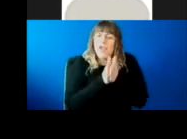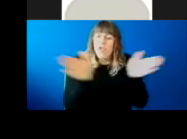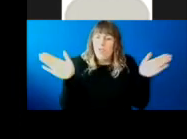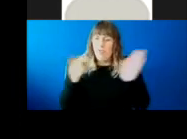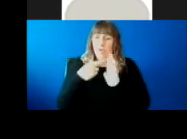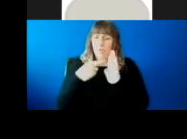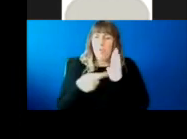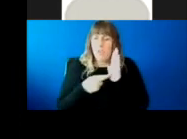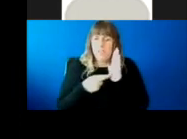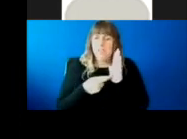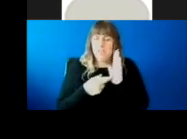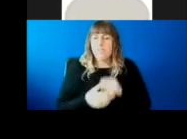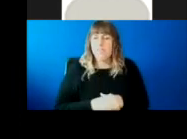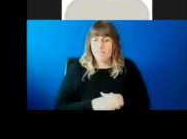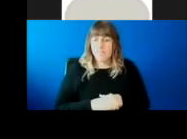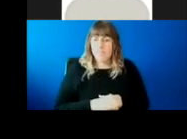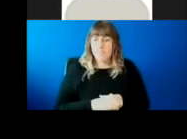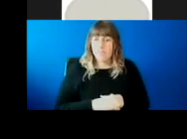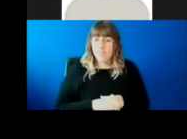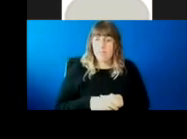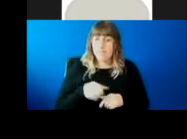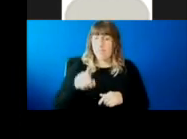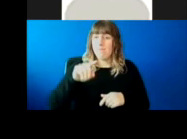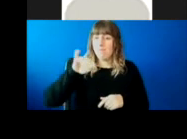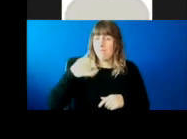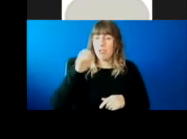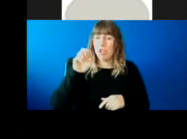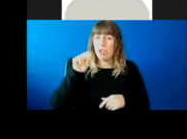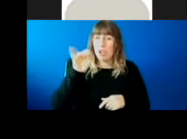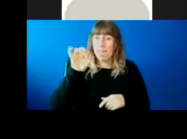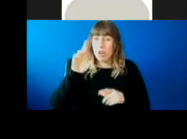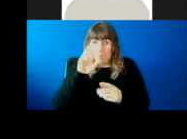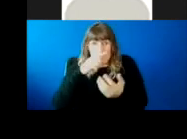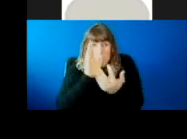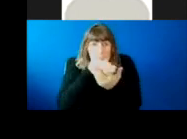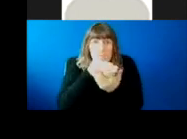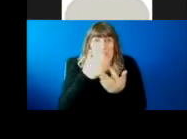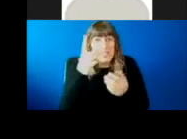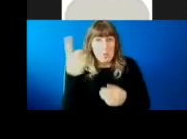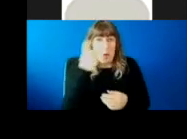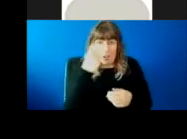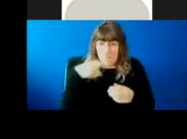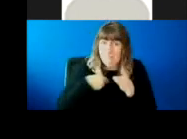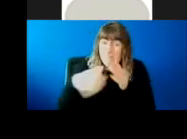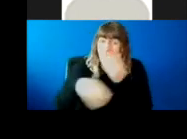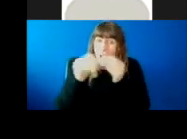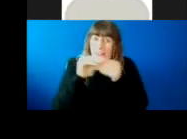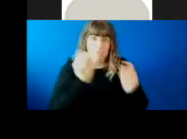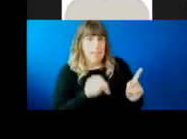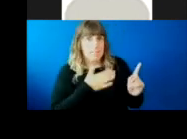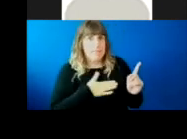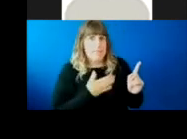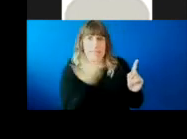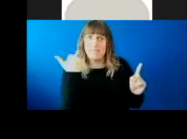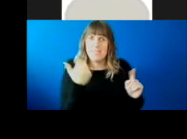for. Awesome. Okay. I think I could speak to that question actually. Is that okay? Please do. Go for it.